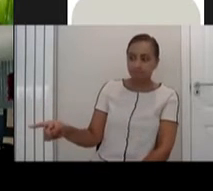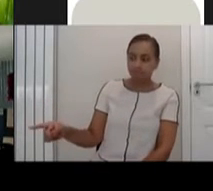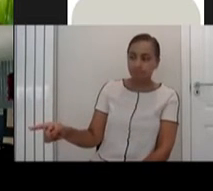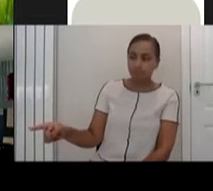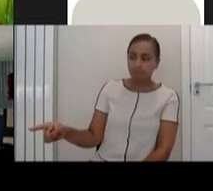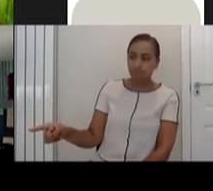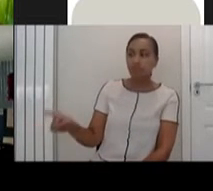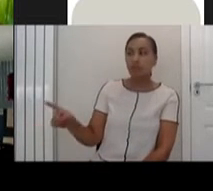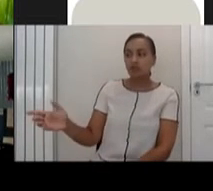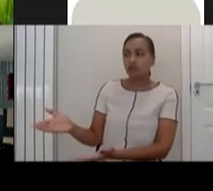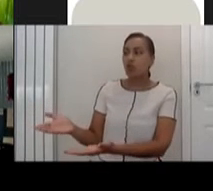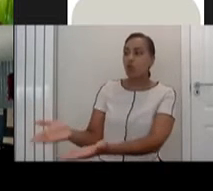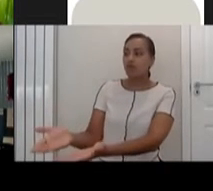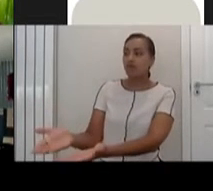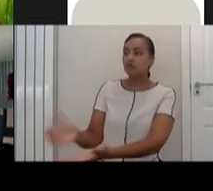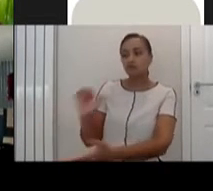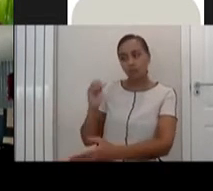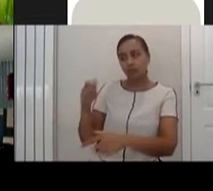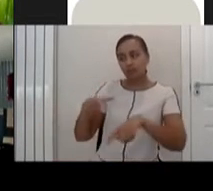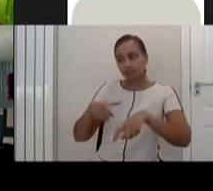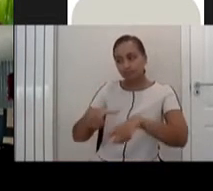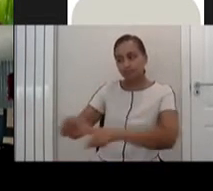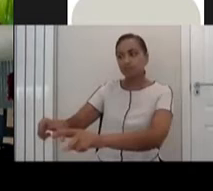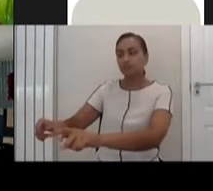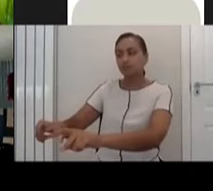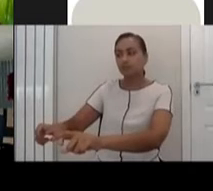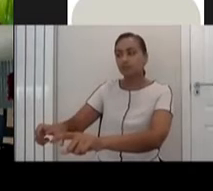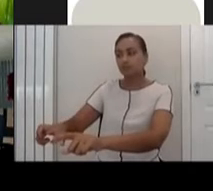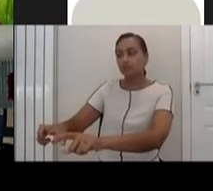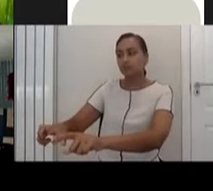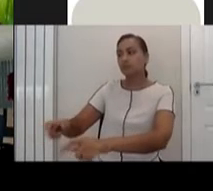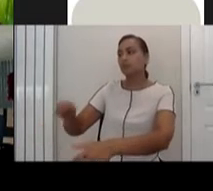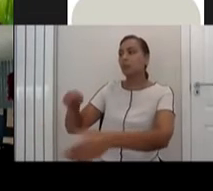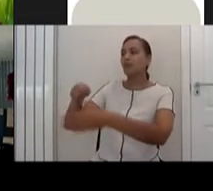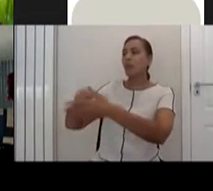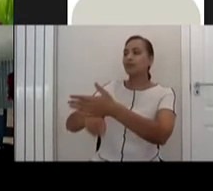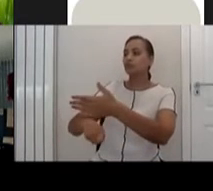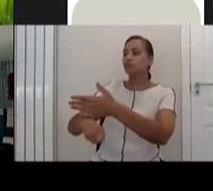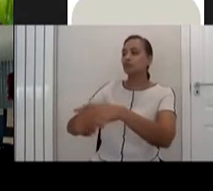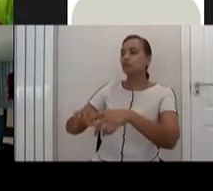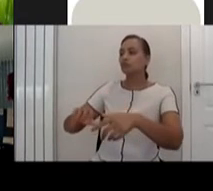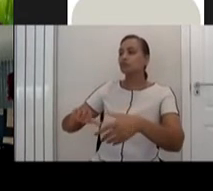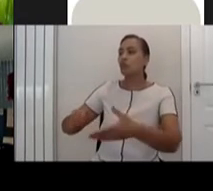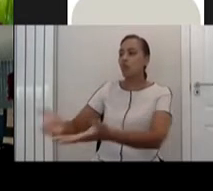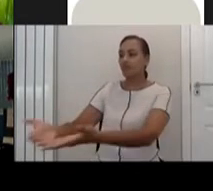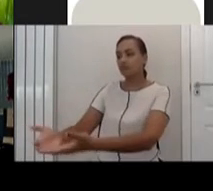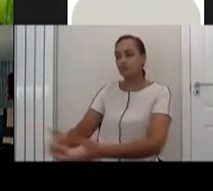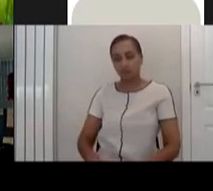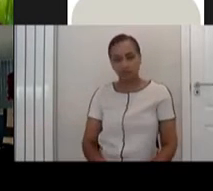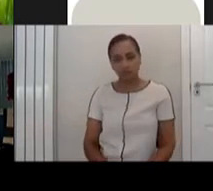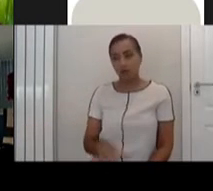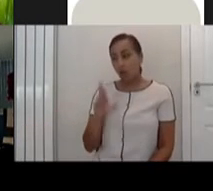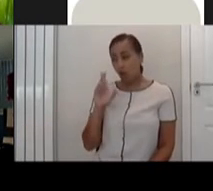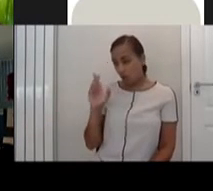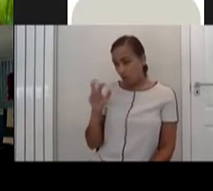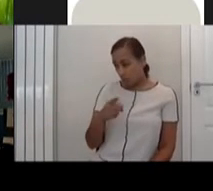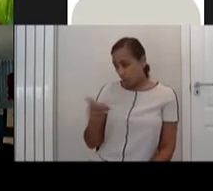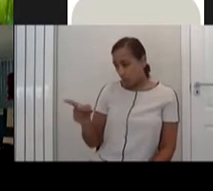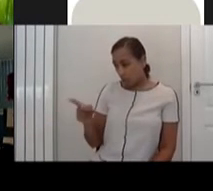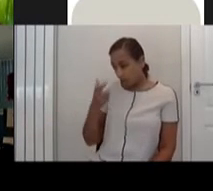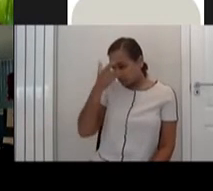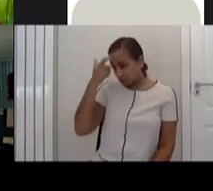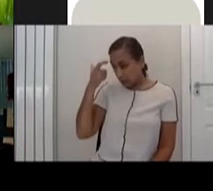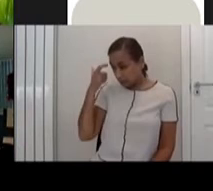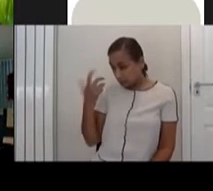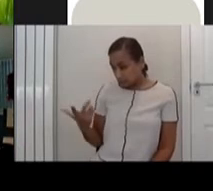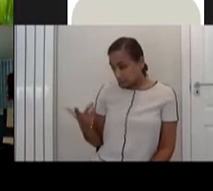that service is going to continue as a commissioned service. So I hope that gives you a flavour of the